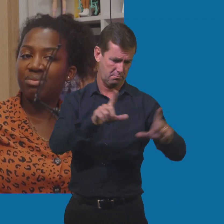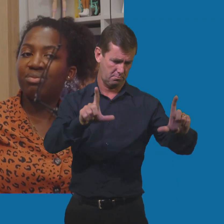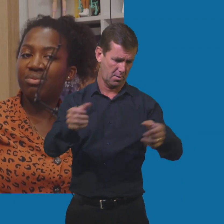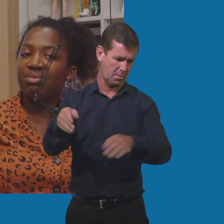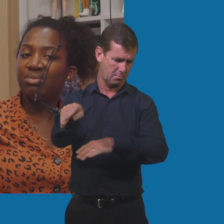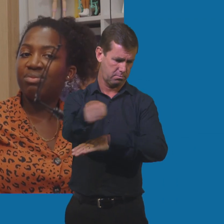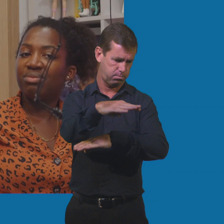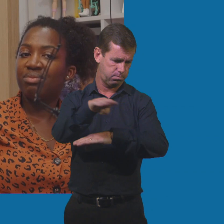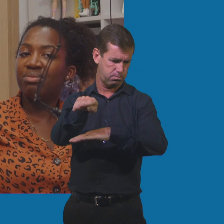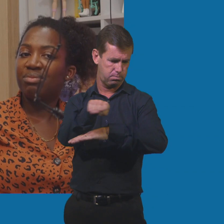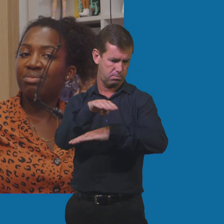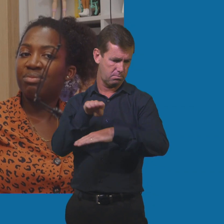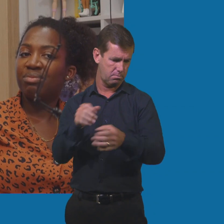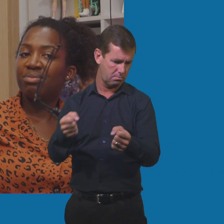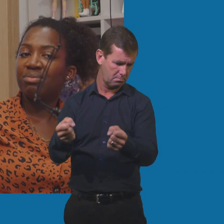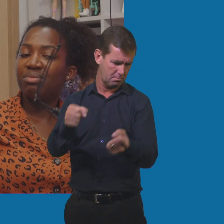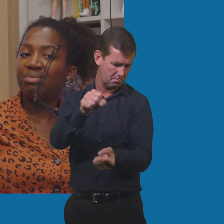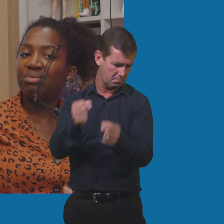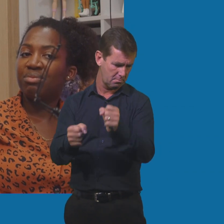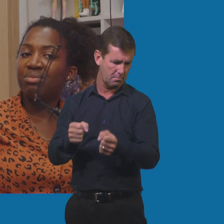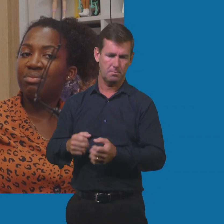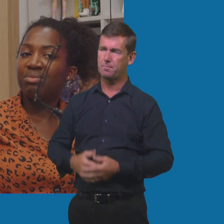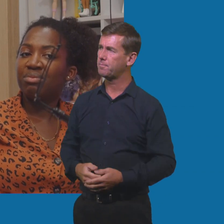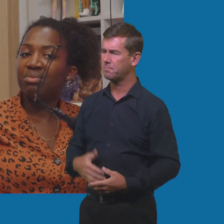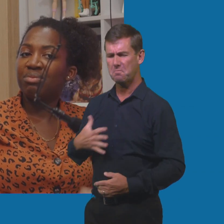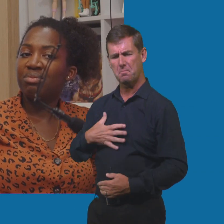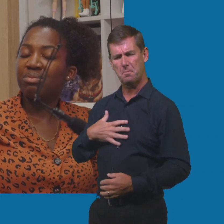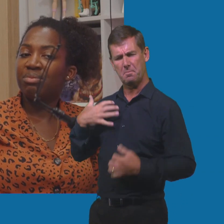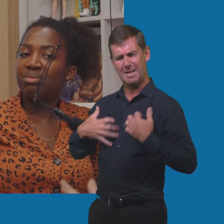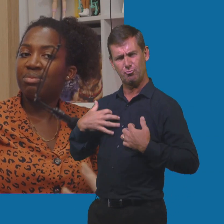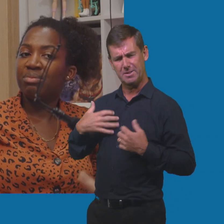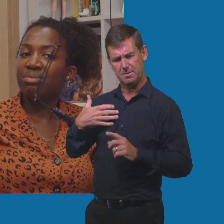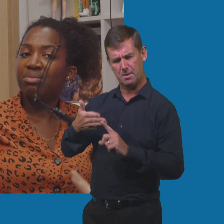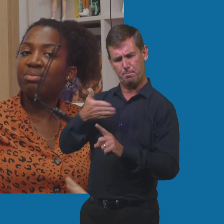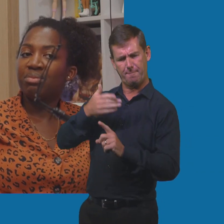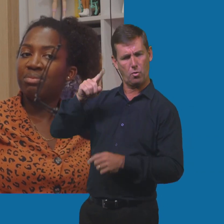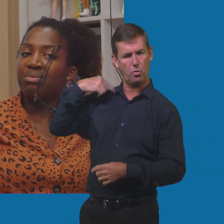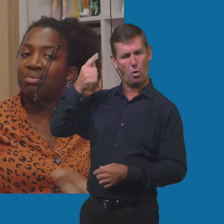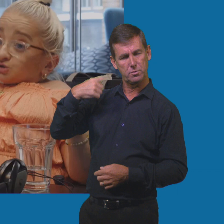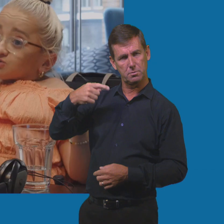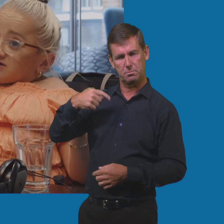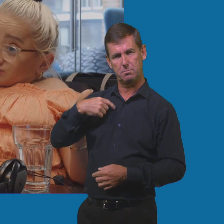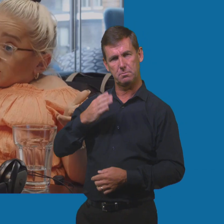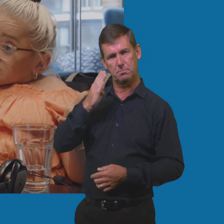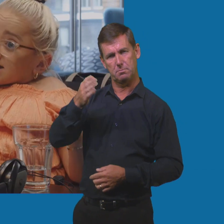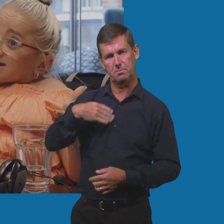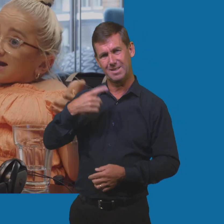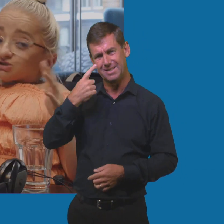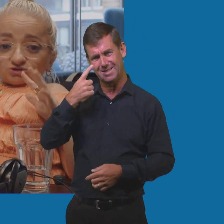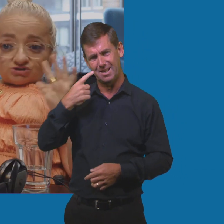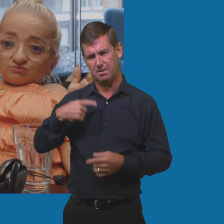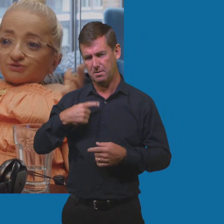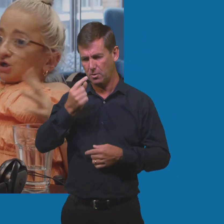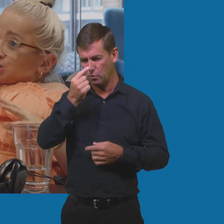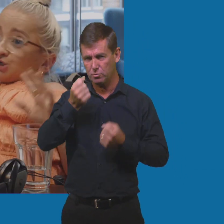going on. That's really interesting, because before I moved to London, I did actually go to a centre to look at whether I could drive or not, and I